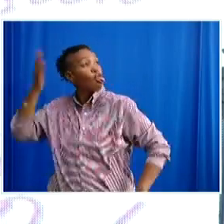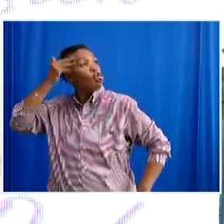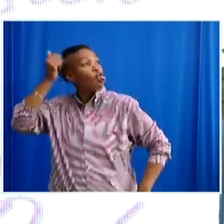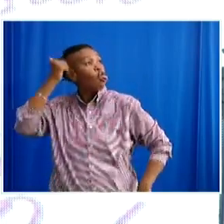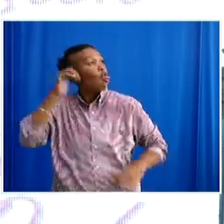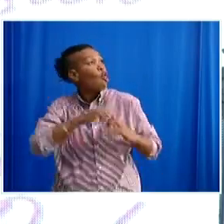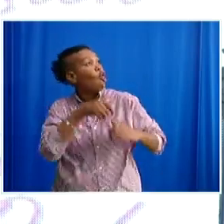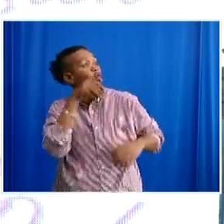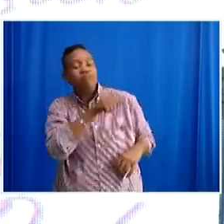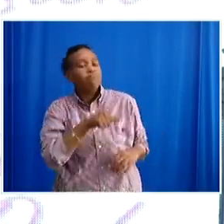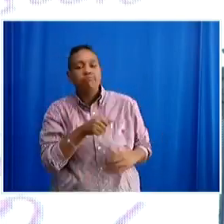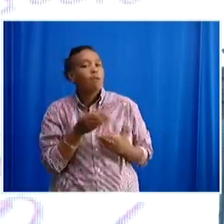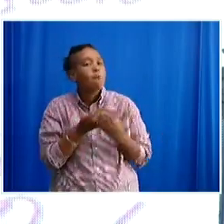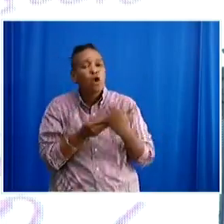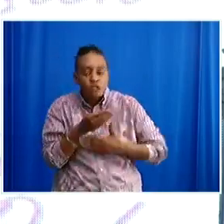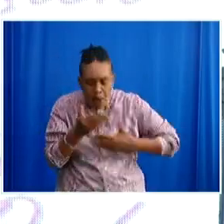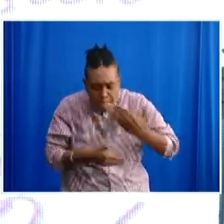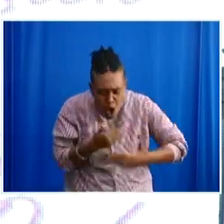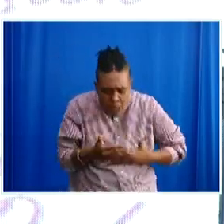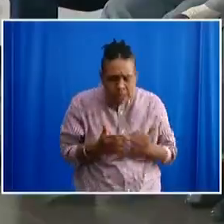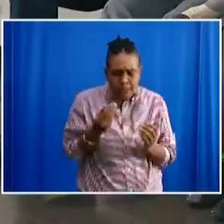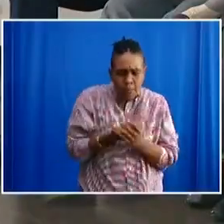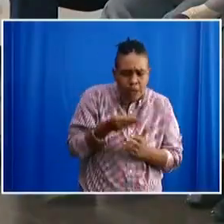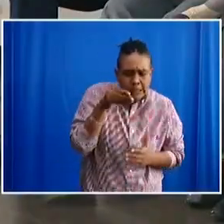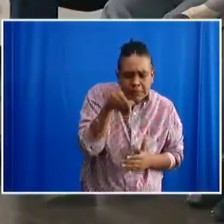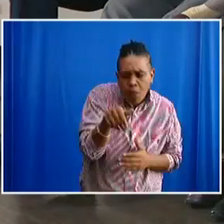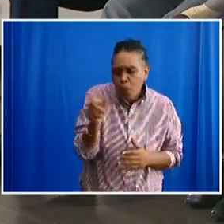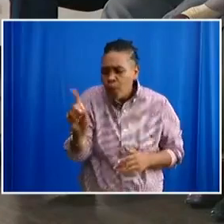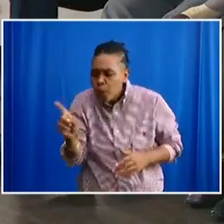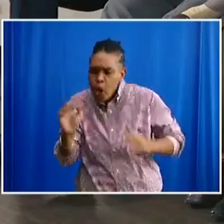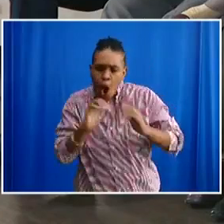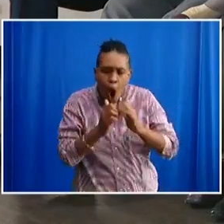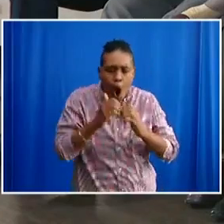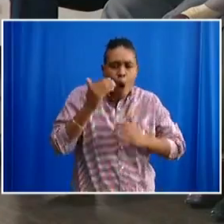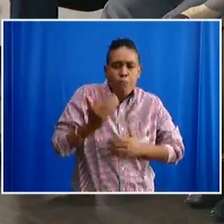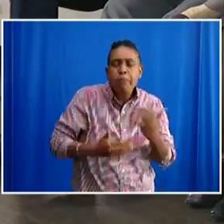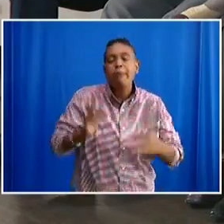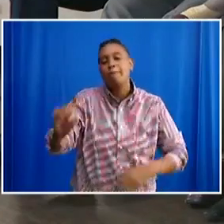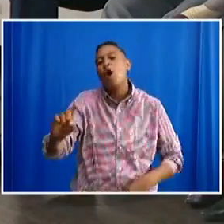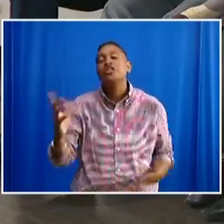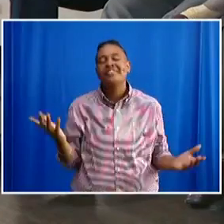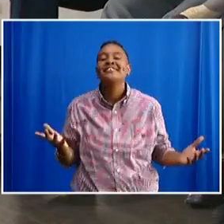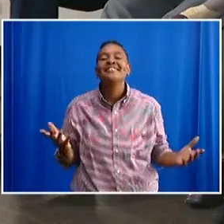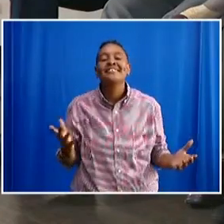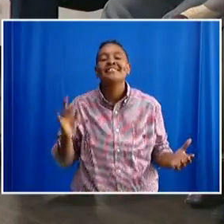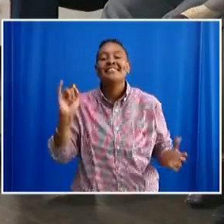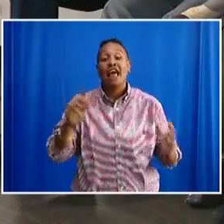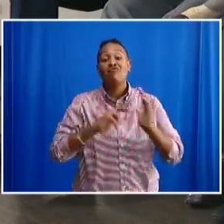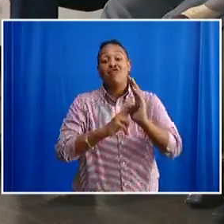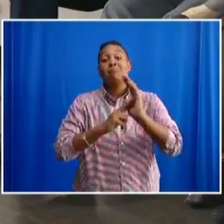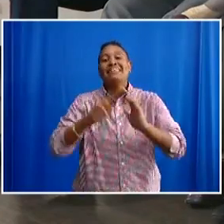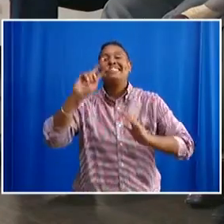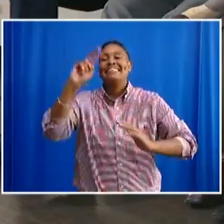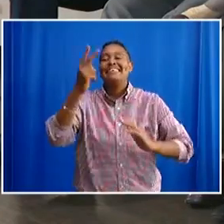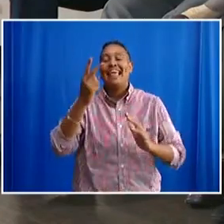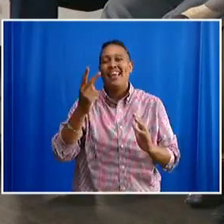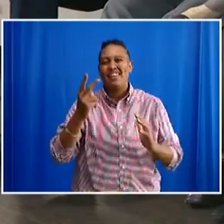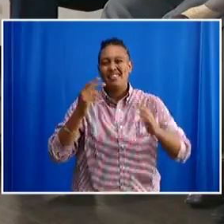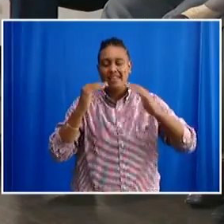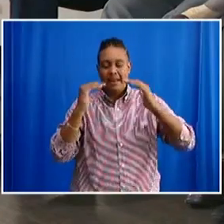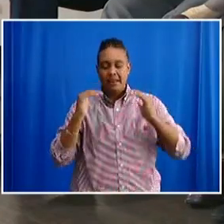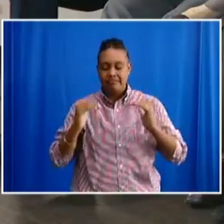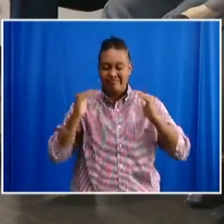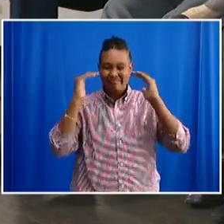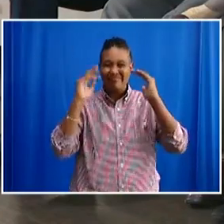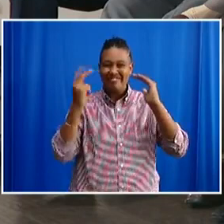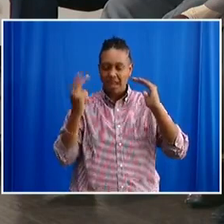on how those funds are being used. So that represents a second plank or the second layer in